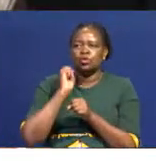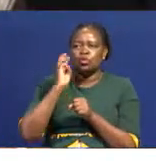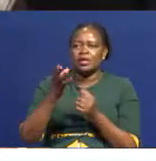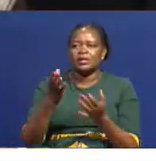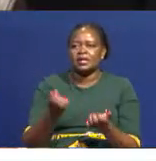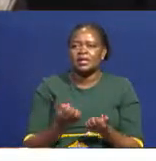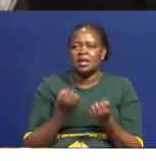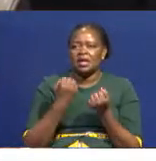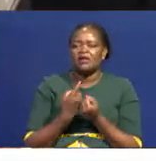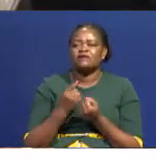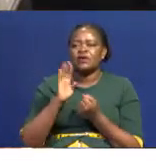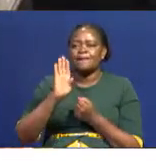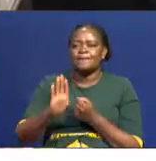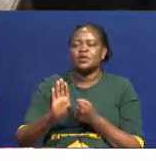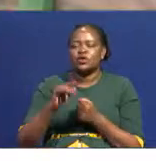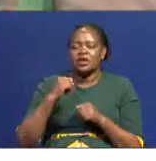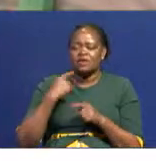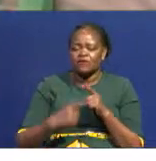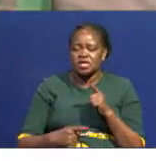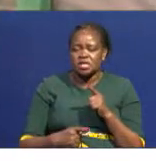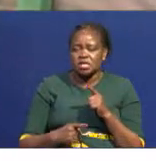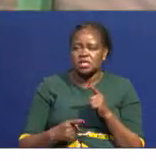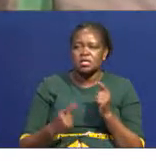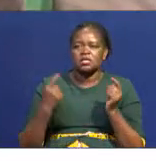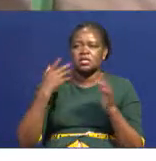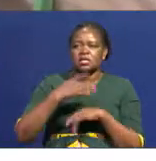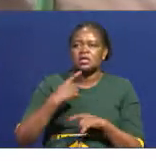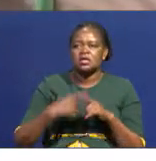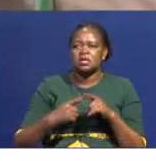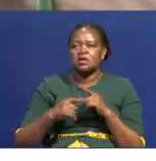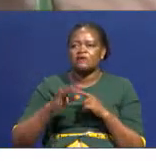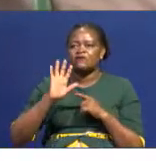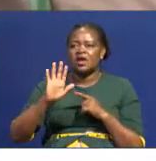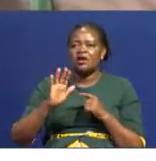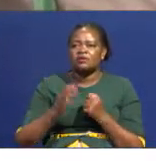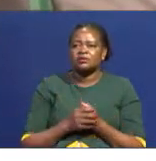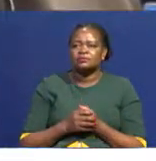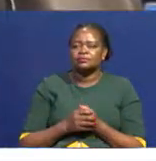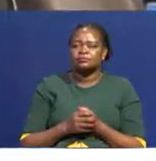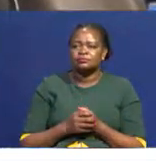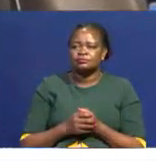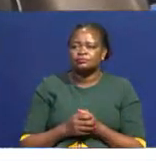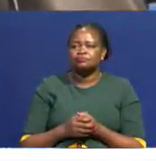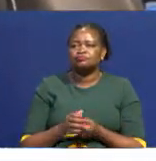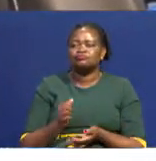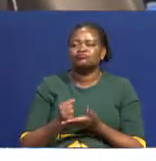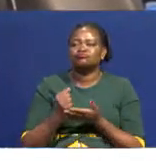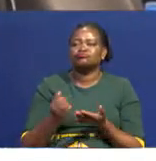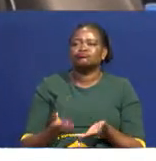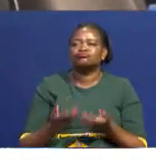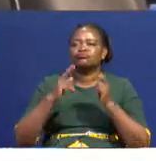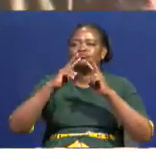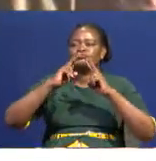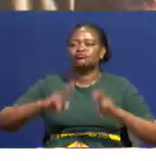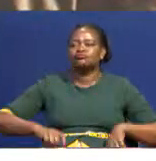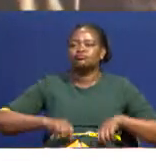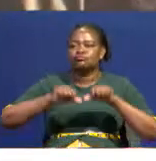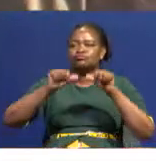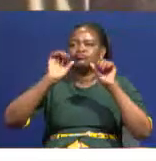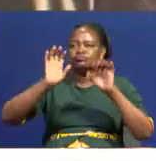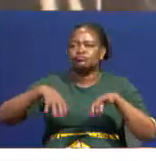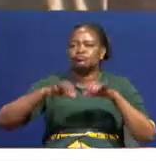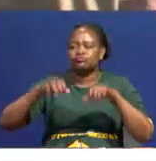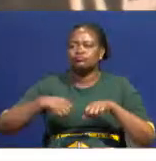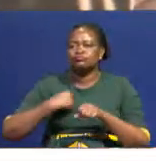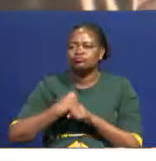require 11 billion shillings annually over the next 5 years to, among others, help accelerate research on sustainable